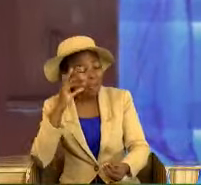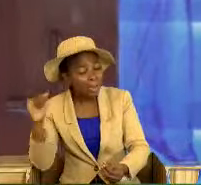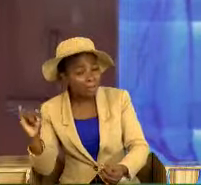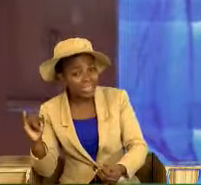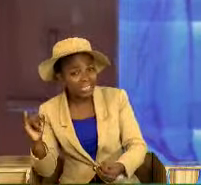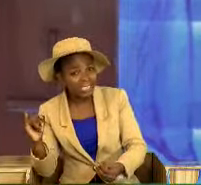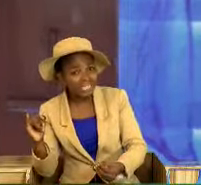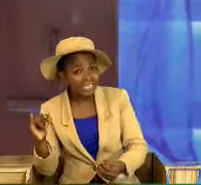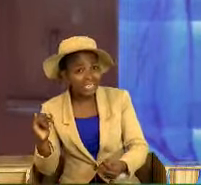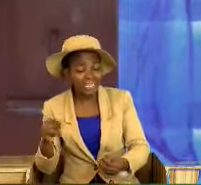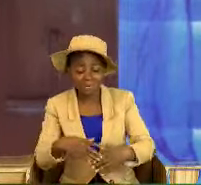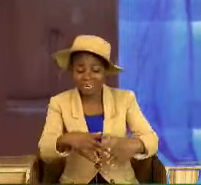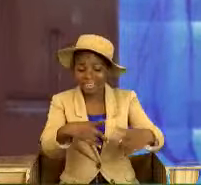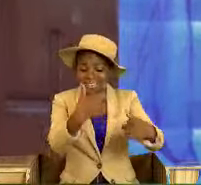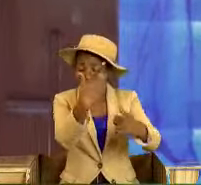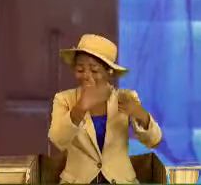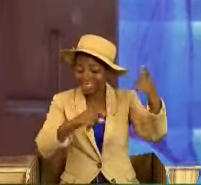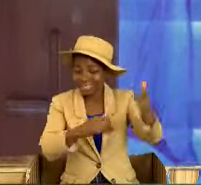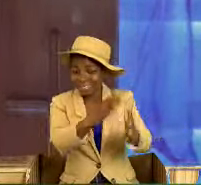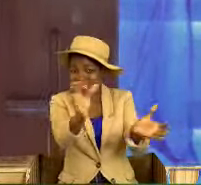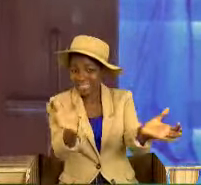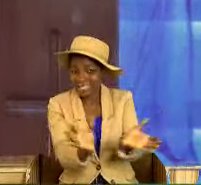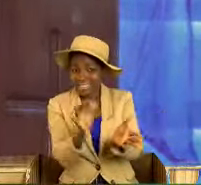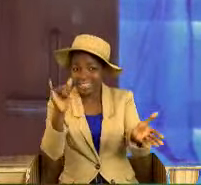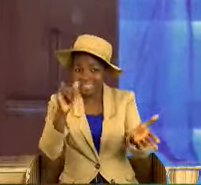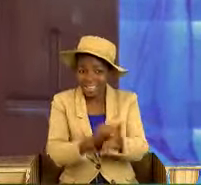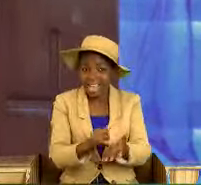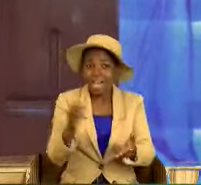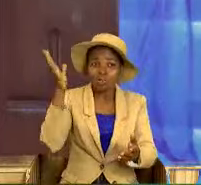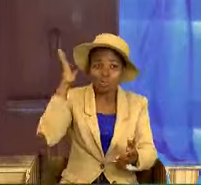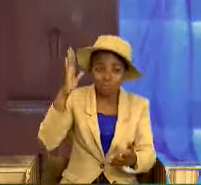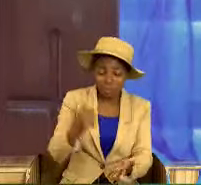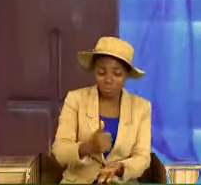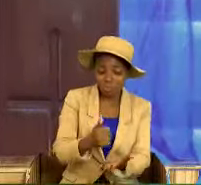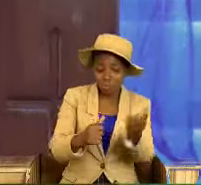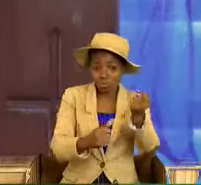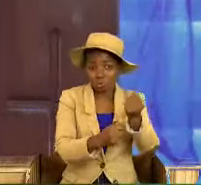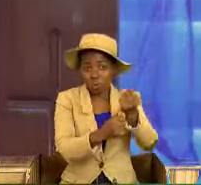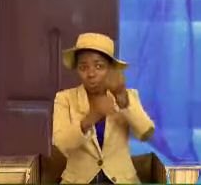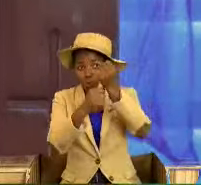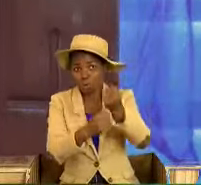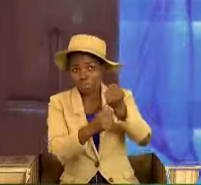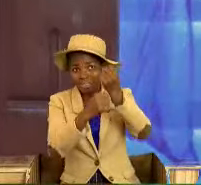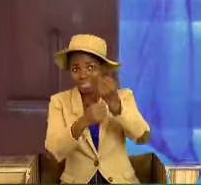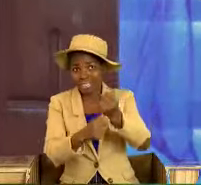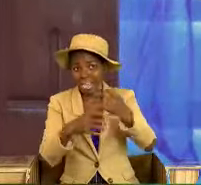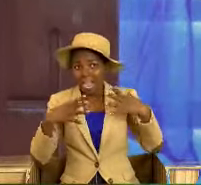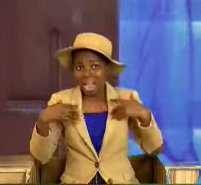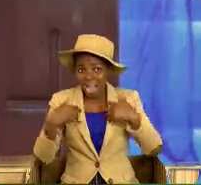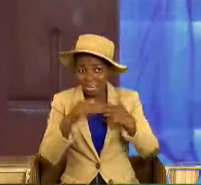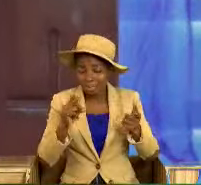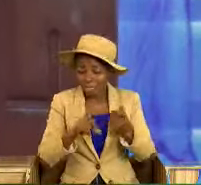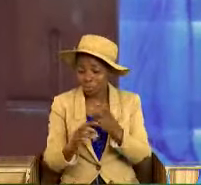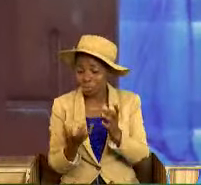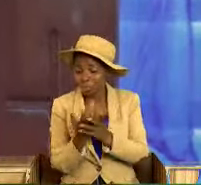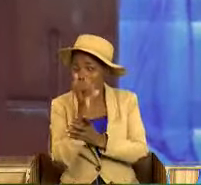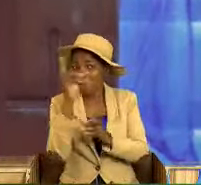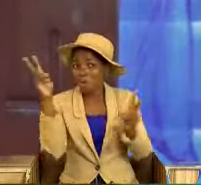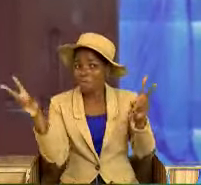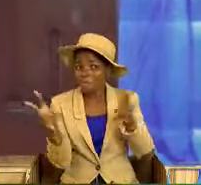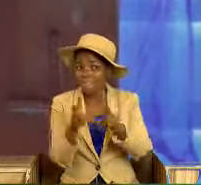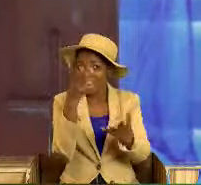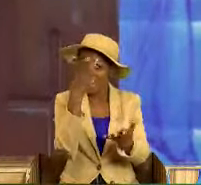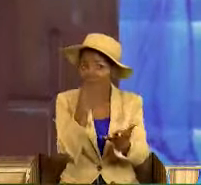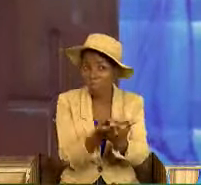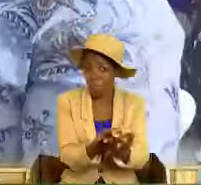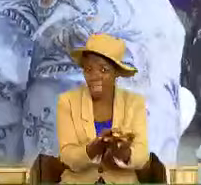pasture that will support sheep and cattle all that the tribe of zeum received was just